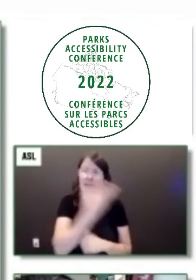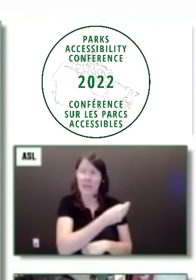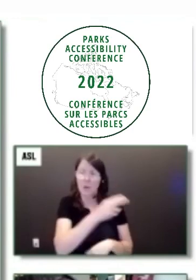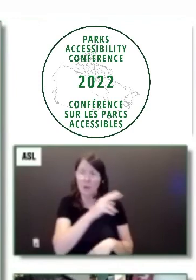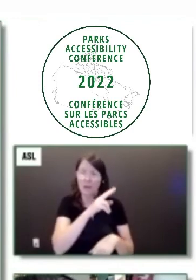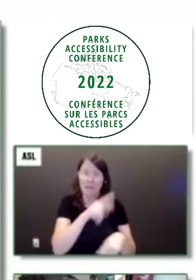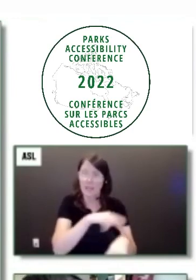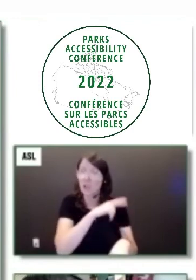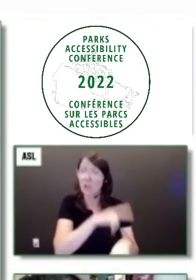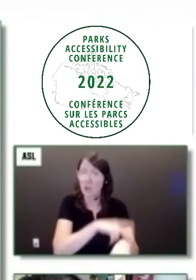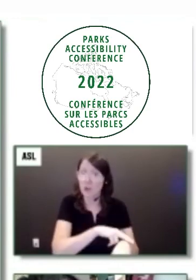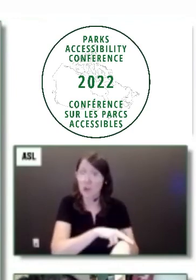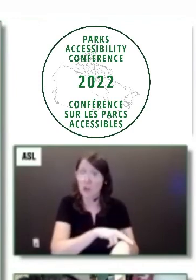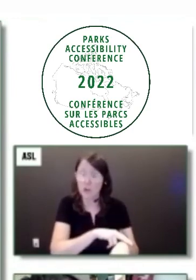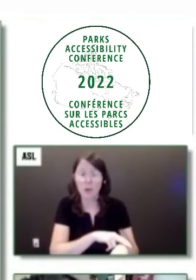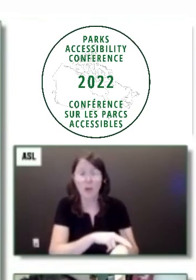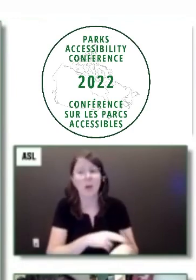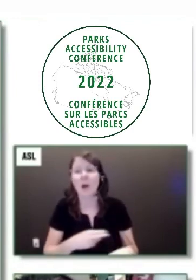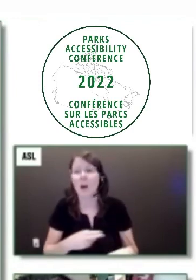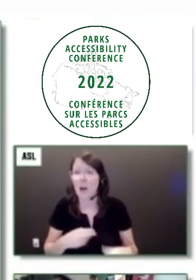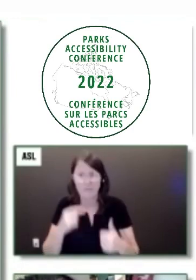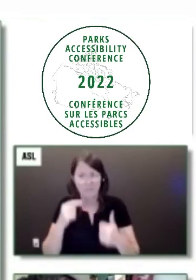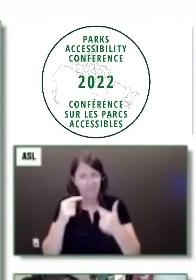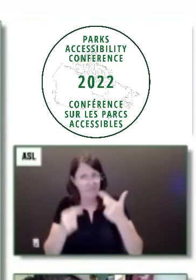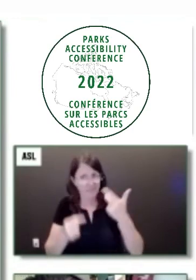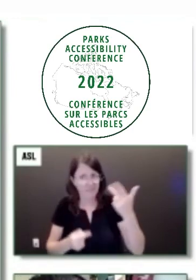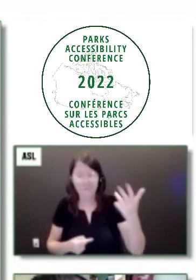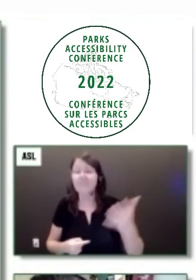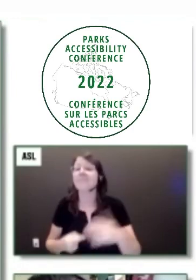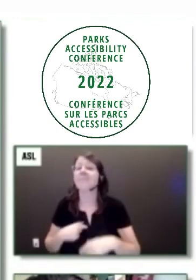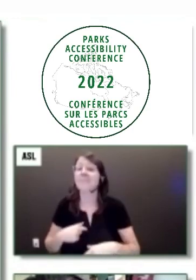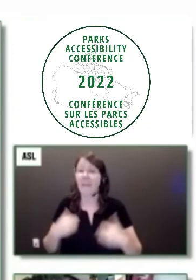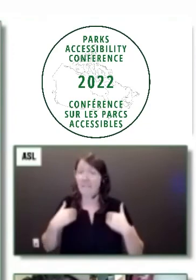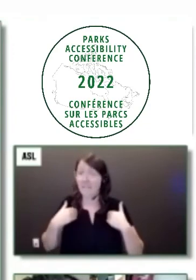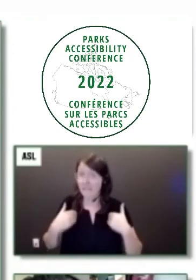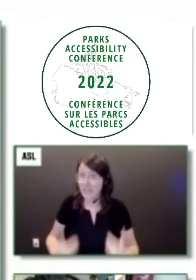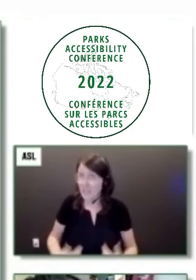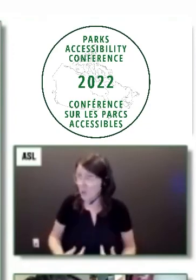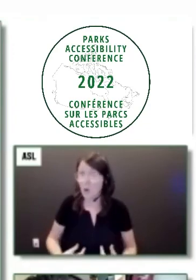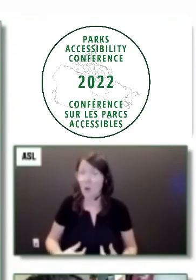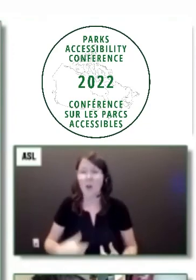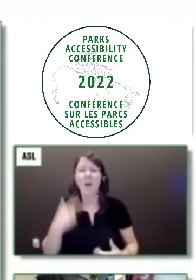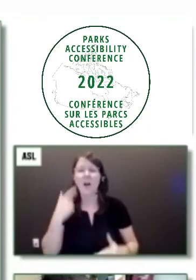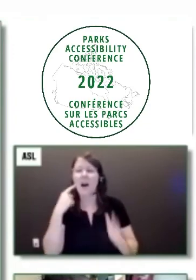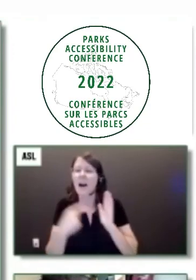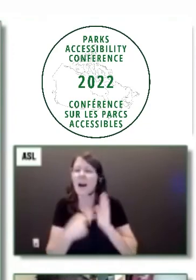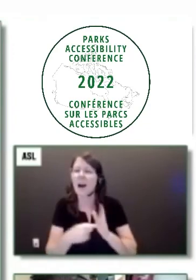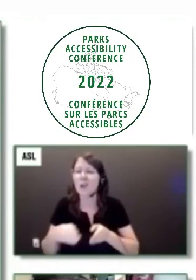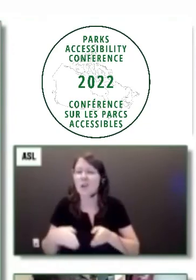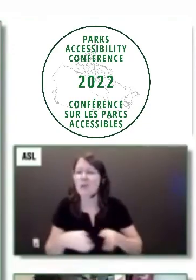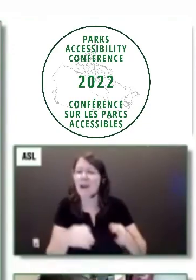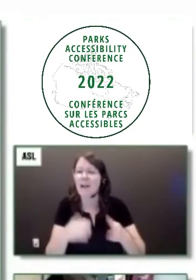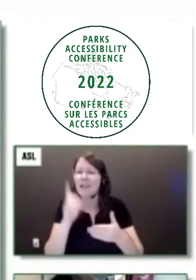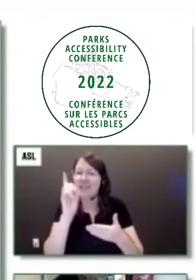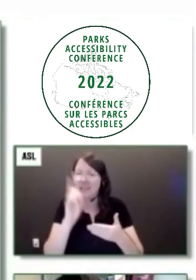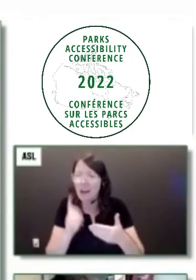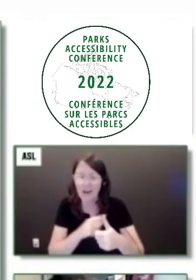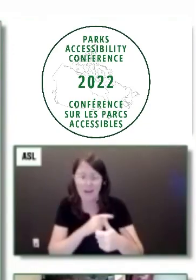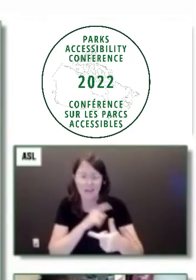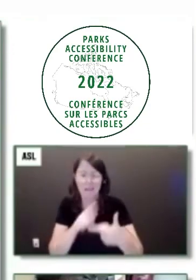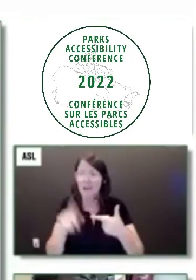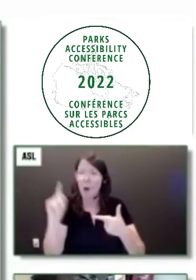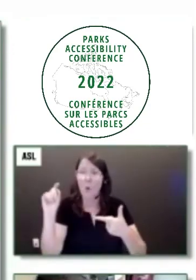far. And these ranged from physical limitations like the design of trails and washrooms, but also